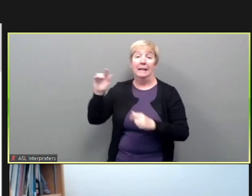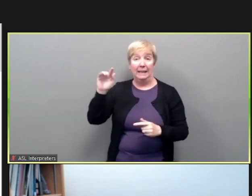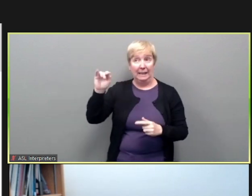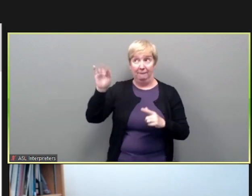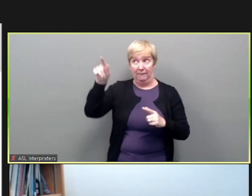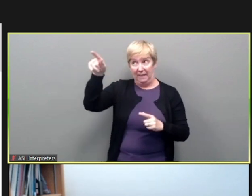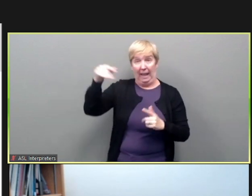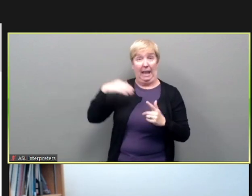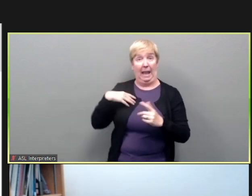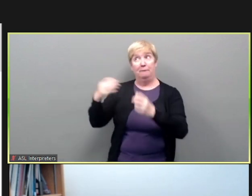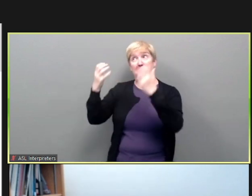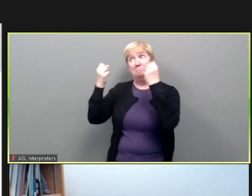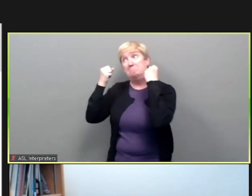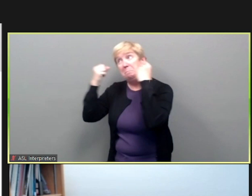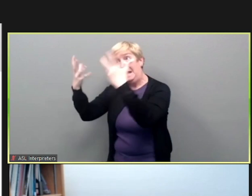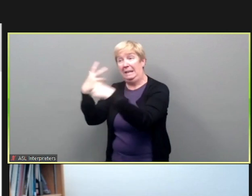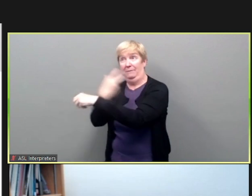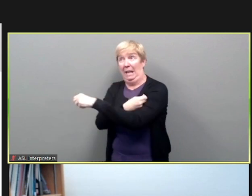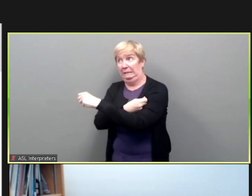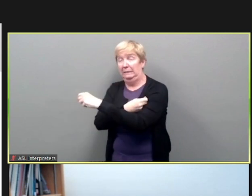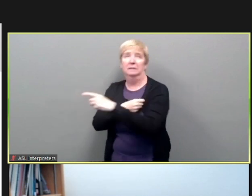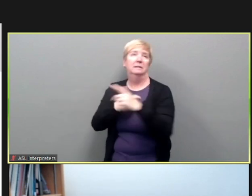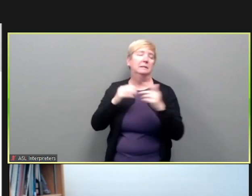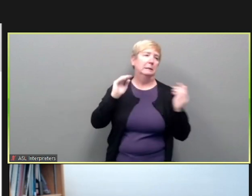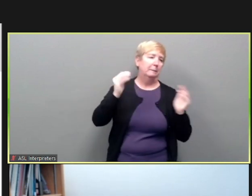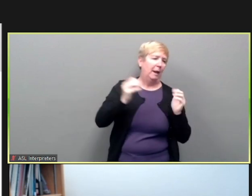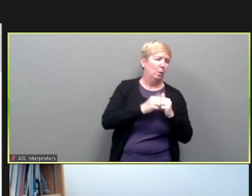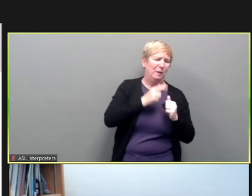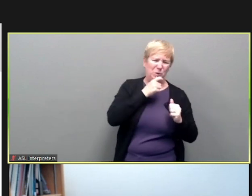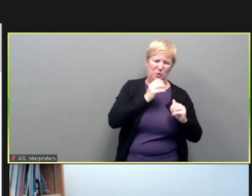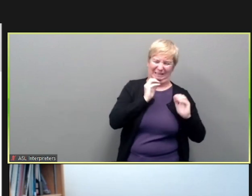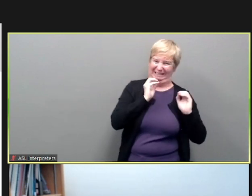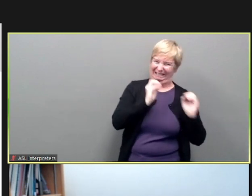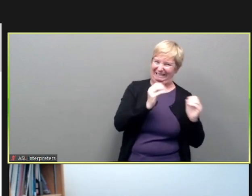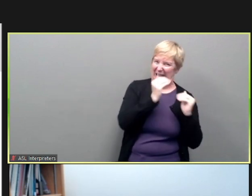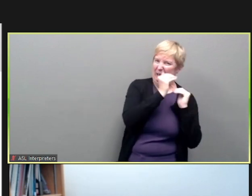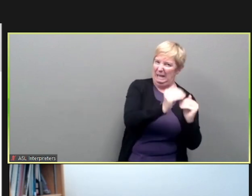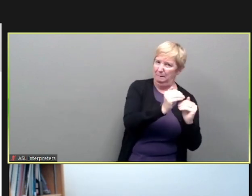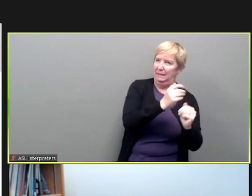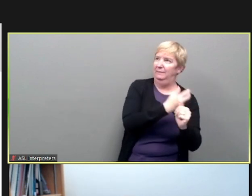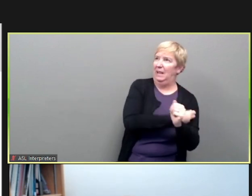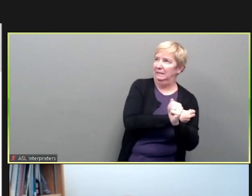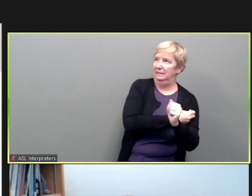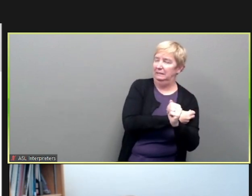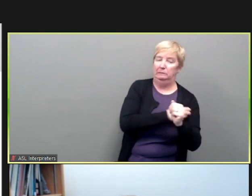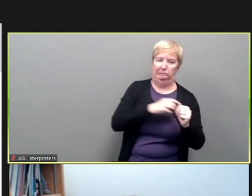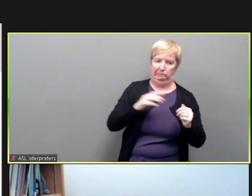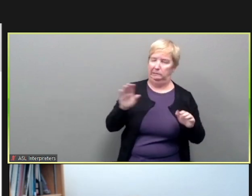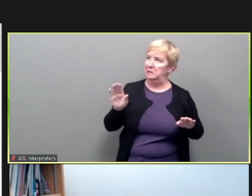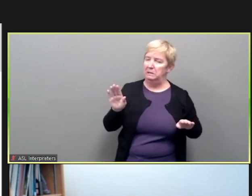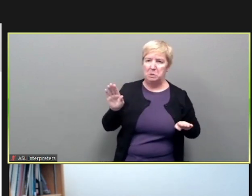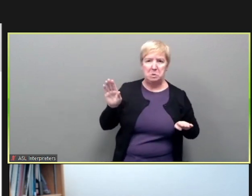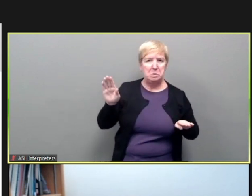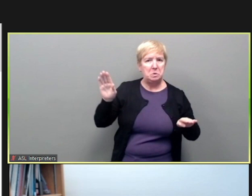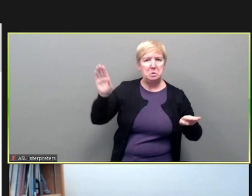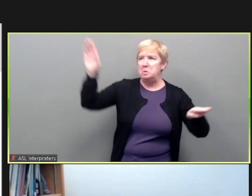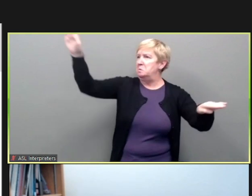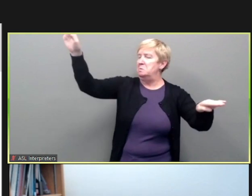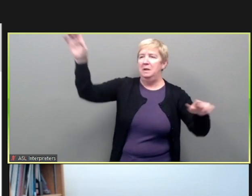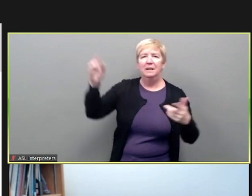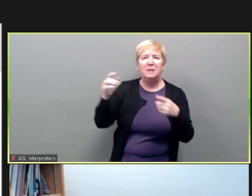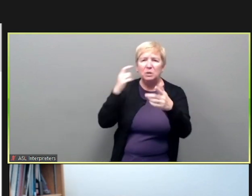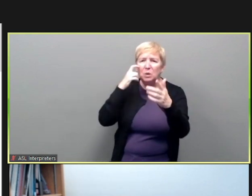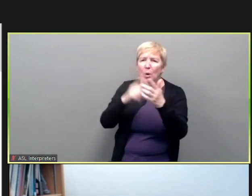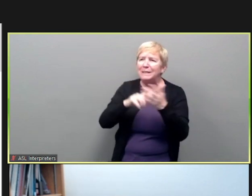to countries with low vaccine coverage who may be experiencing surges in cases, and look at the difference in death